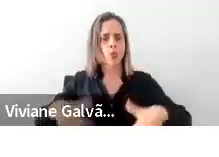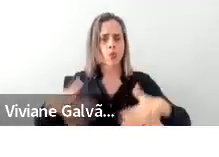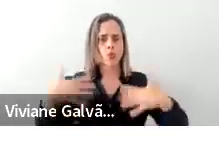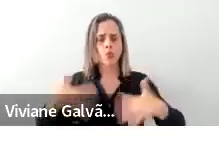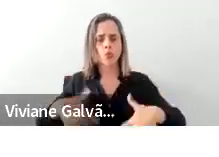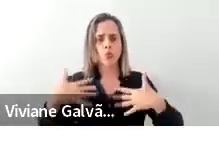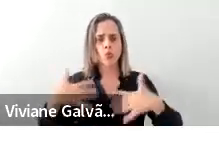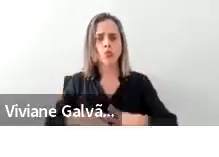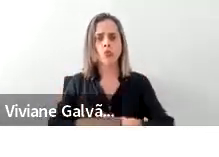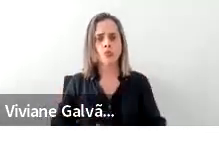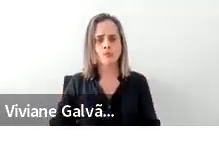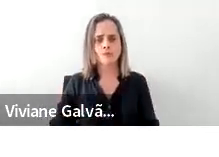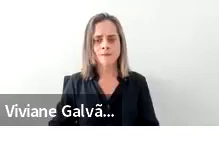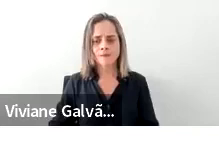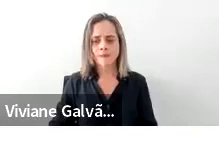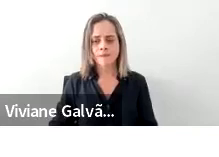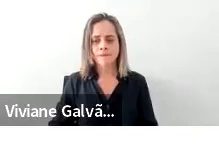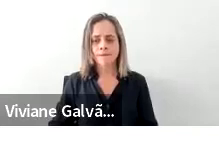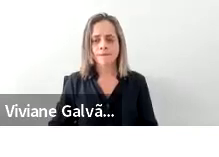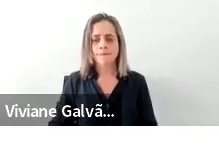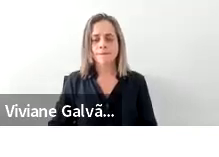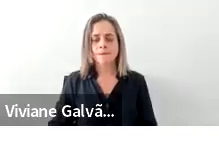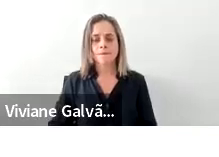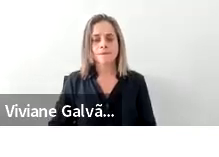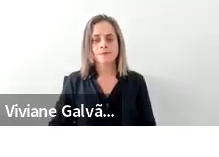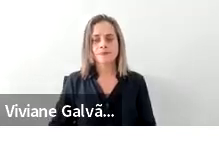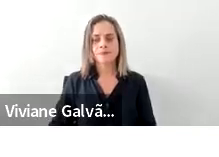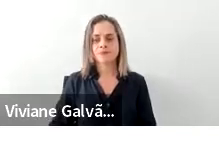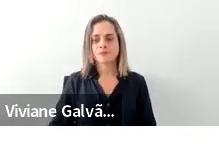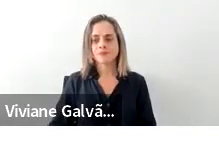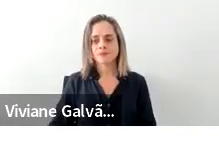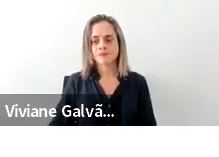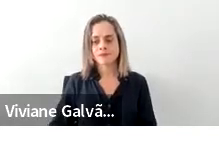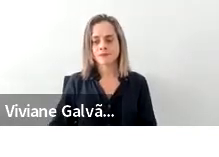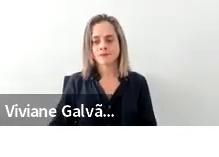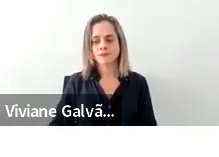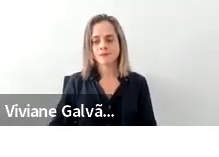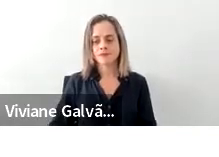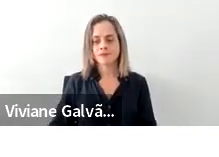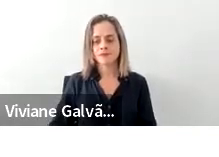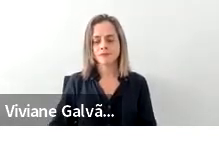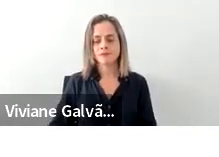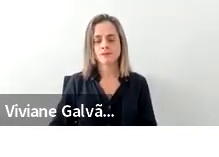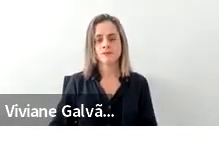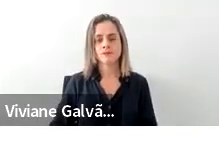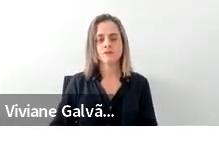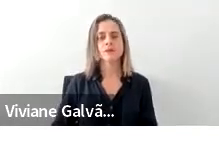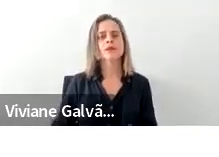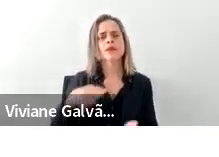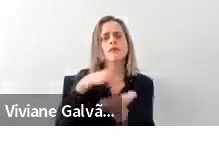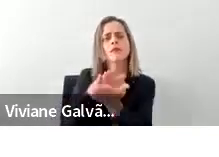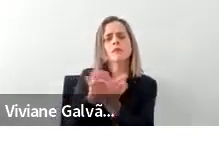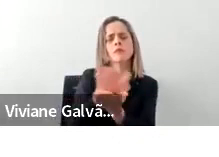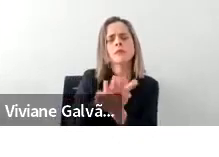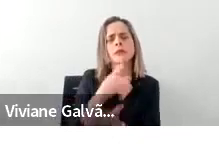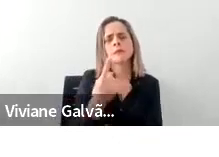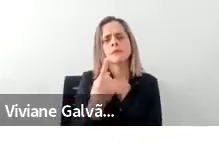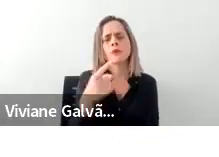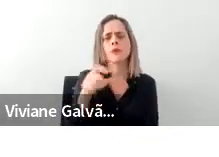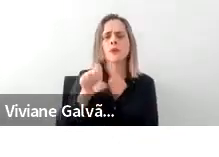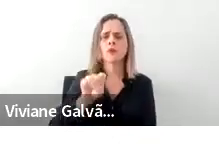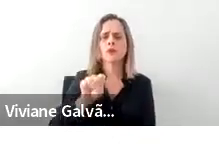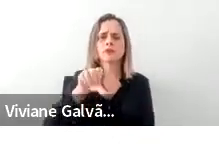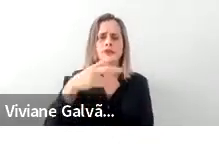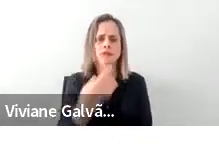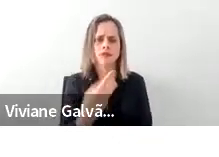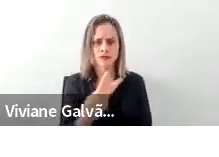1925, published in 1925, and covers so much ground. There are important issues there for us, I think. And